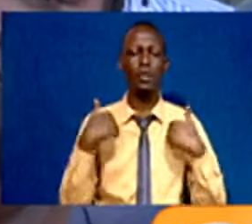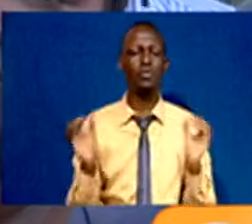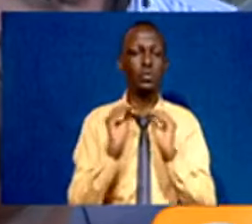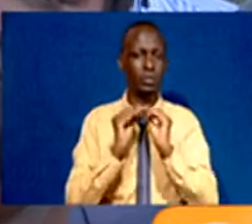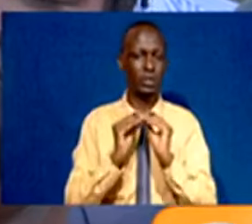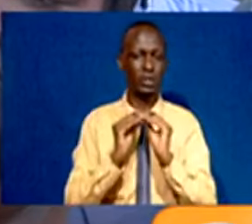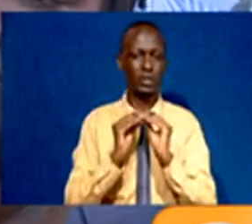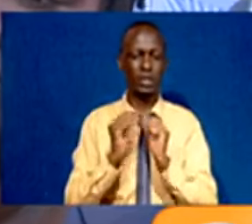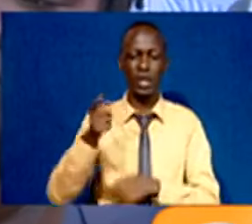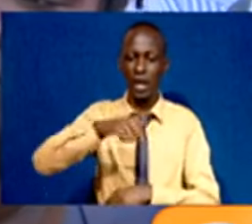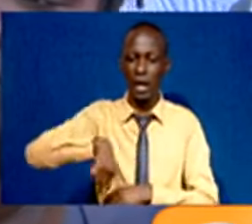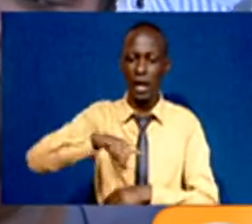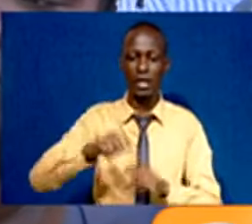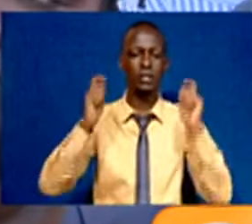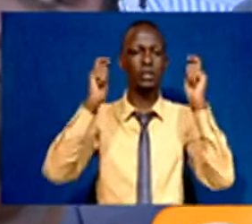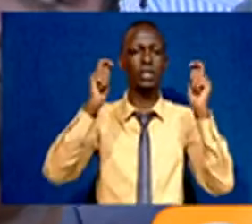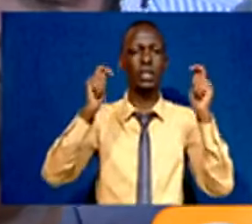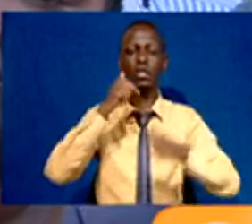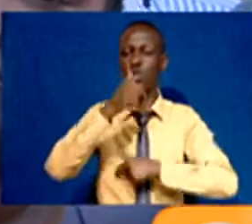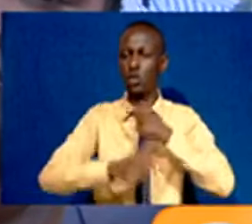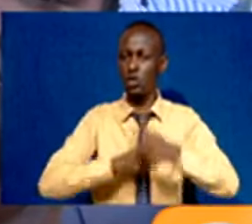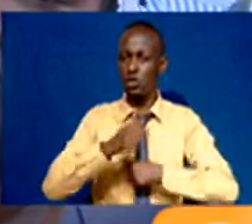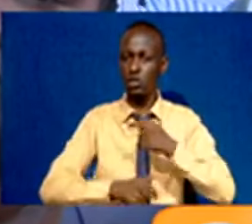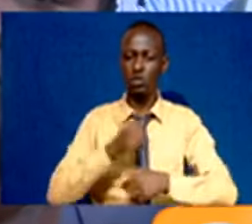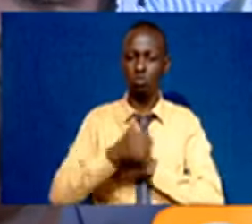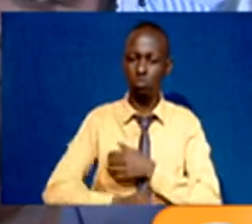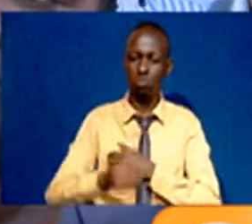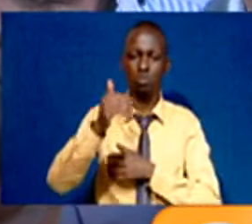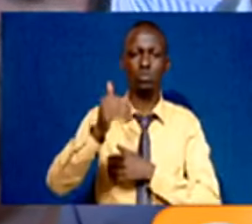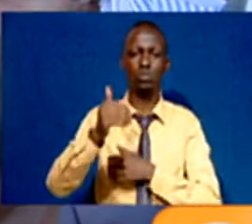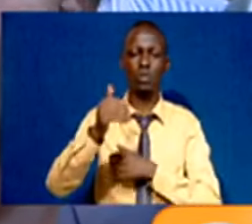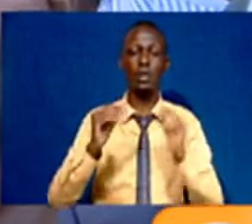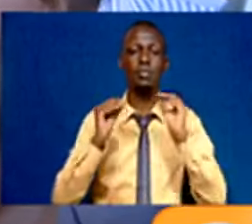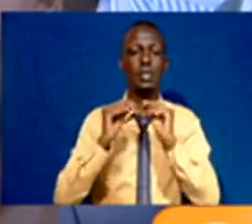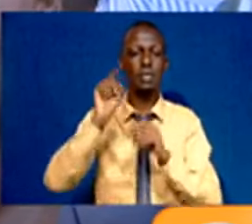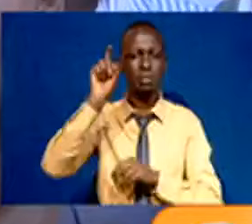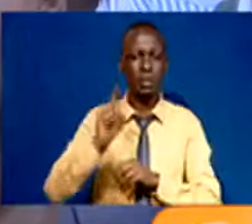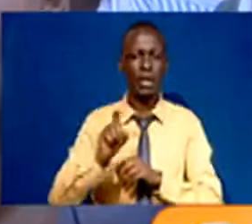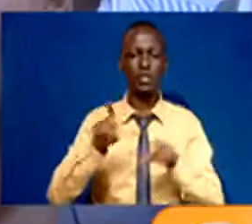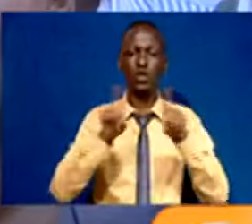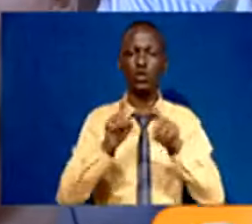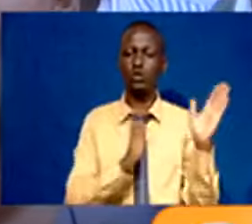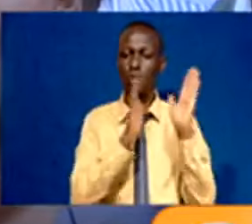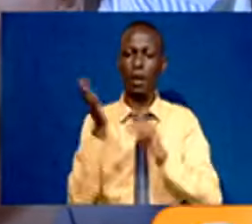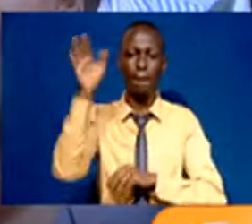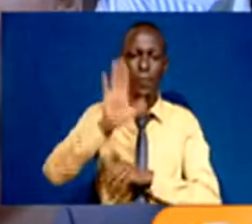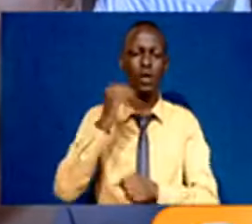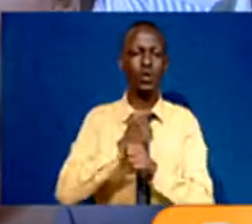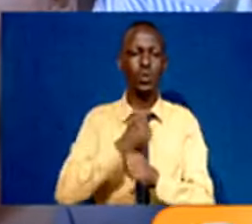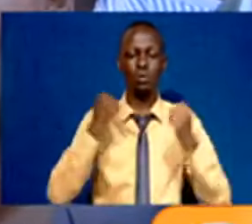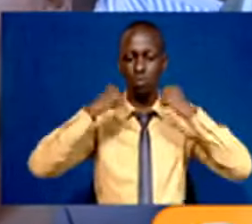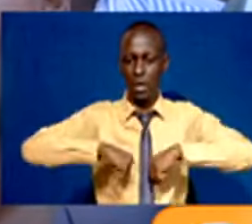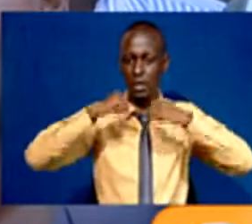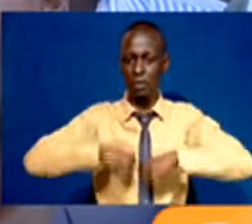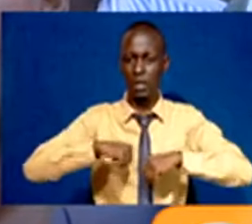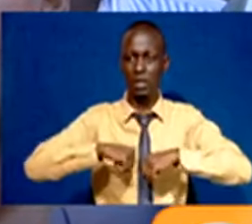say, as we continue with our strike, we must have a sit-down and a return-to-work agreement that gives the sanctity